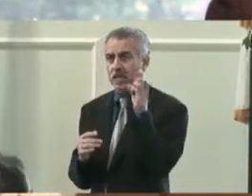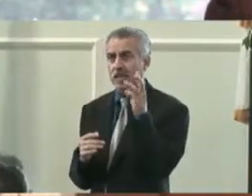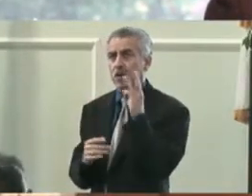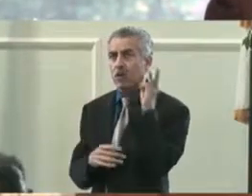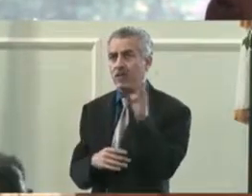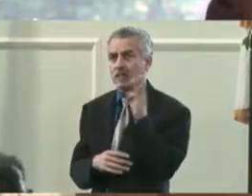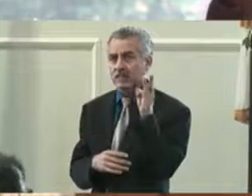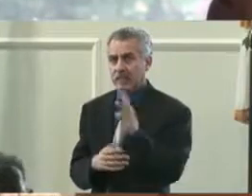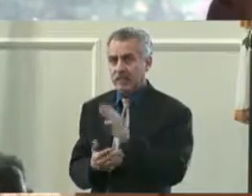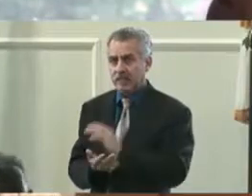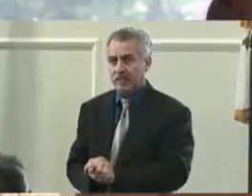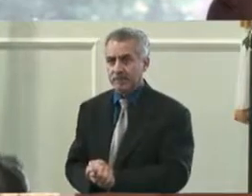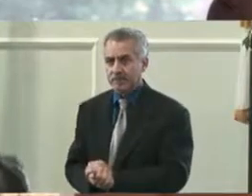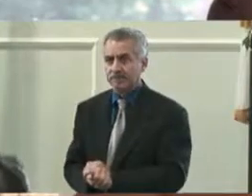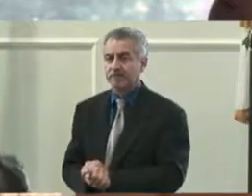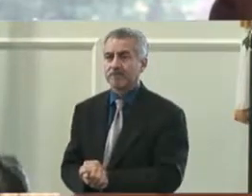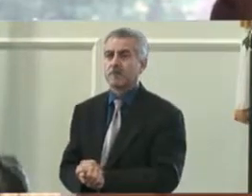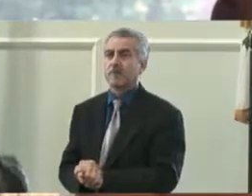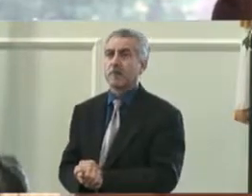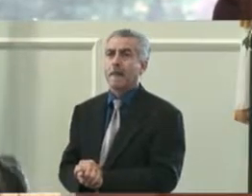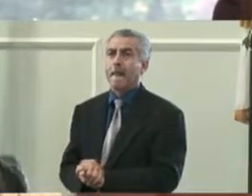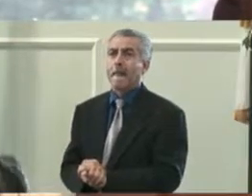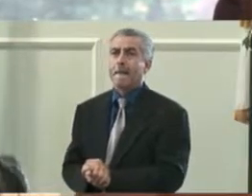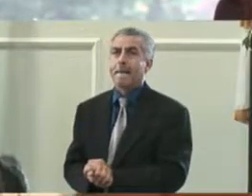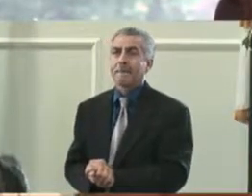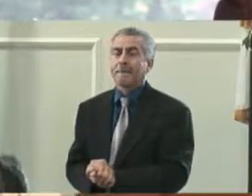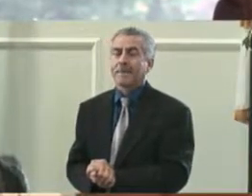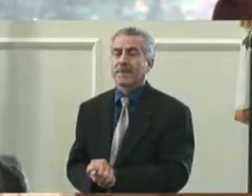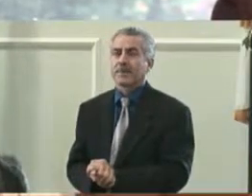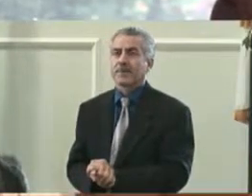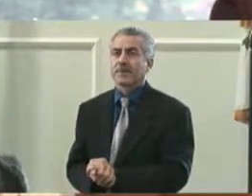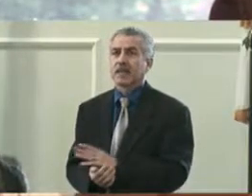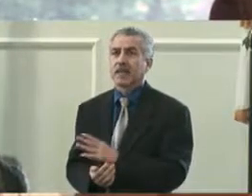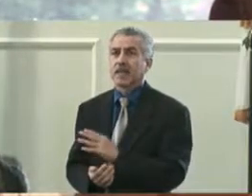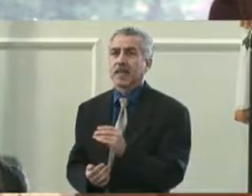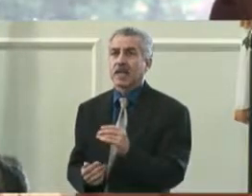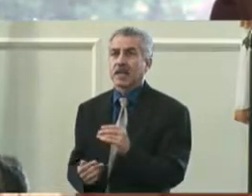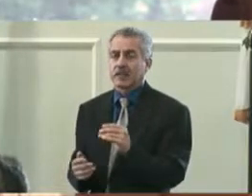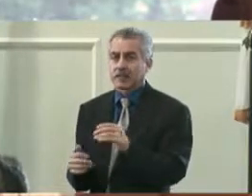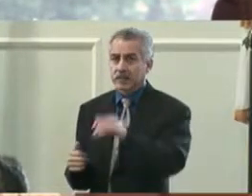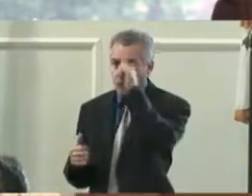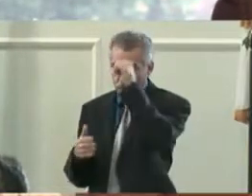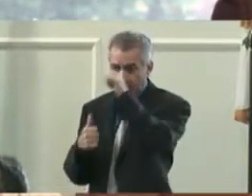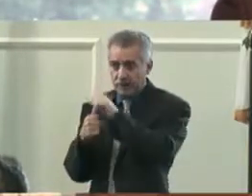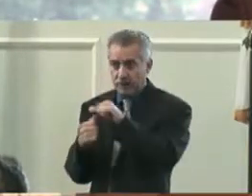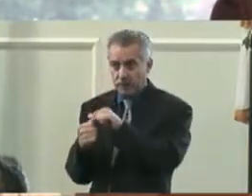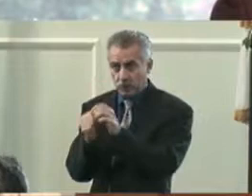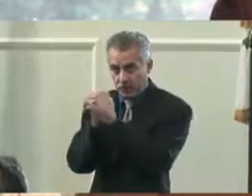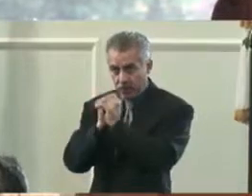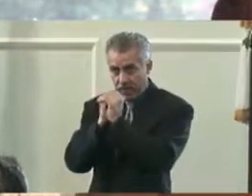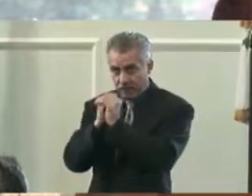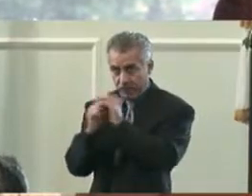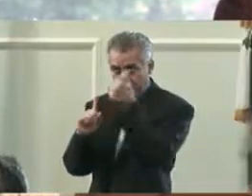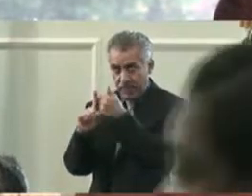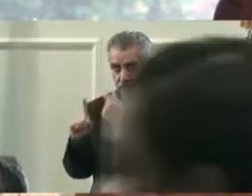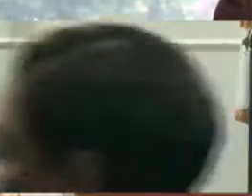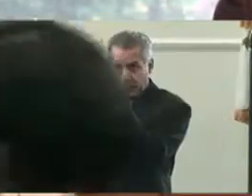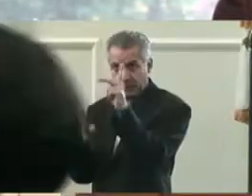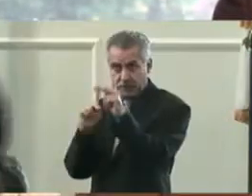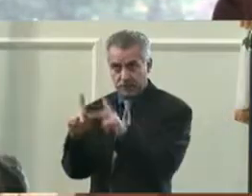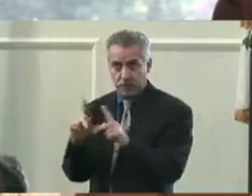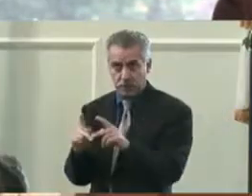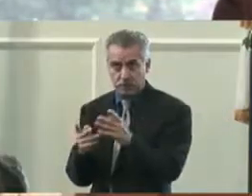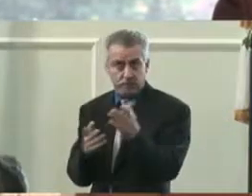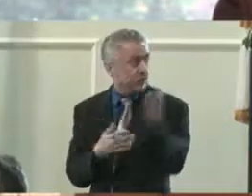blessing. And while we're on prayer, like to remind you to pray for each of these individuals that are on the screen and